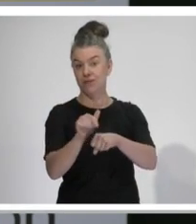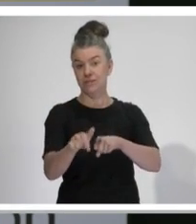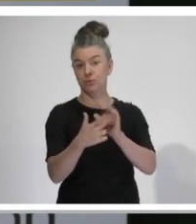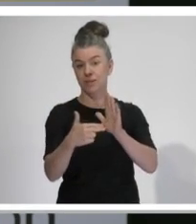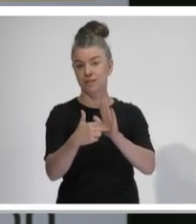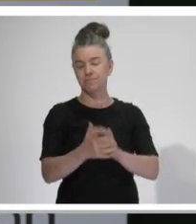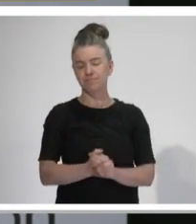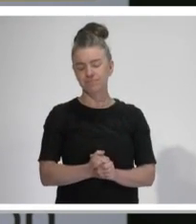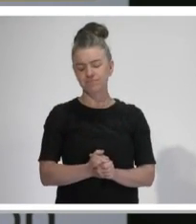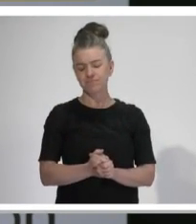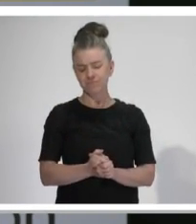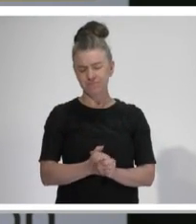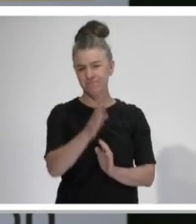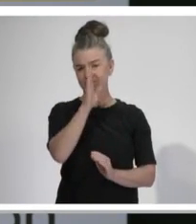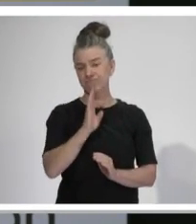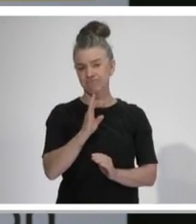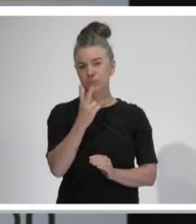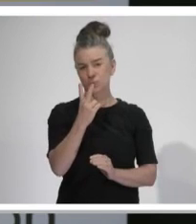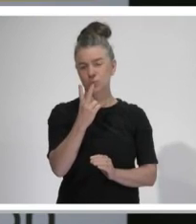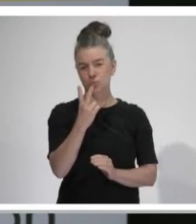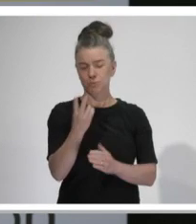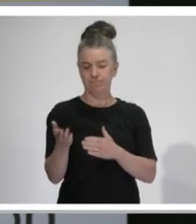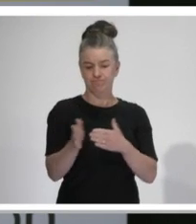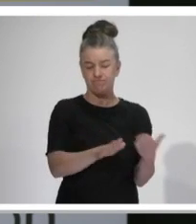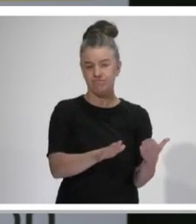Sadly, there are 2 further deaths to report today.